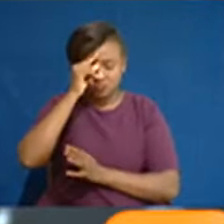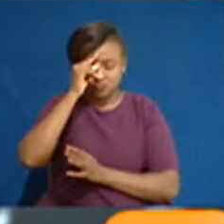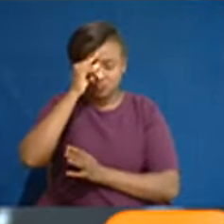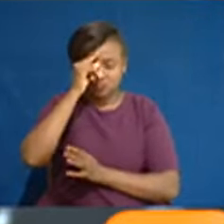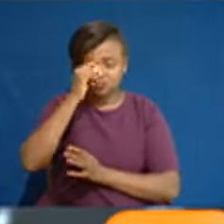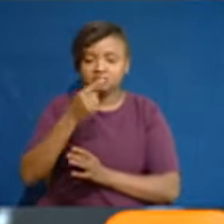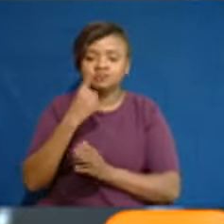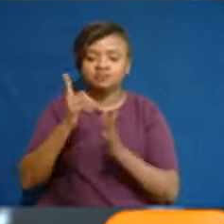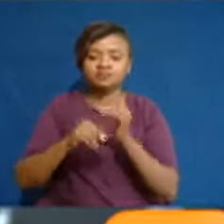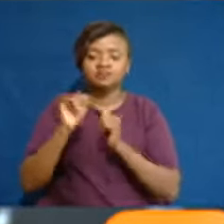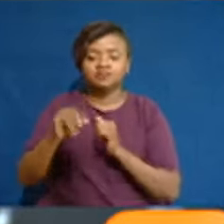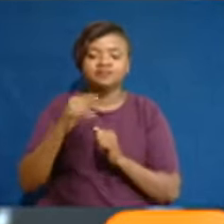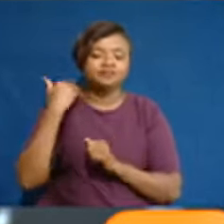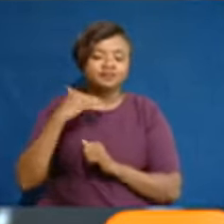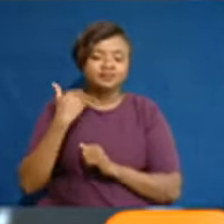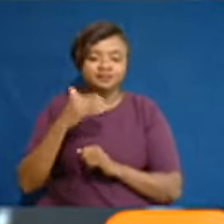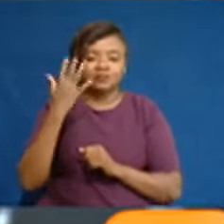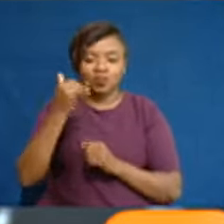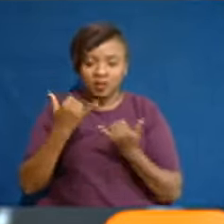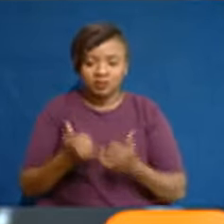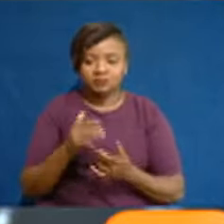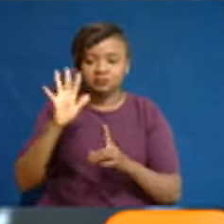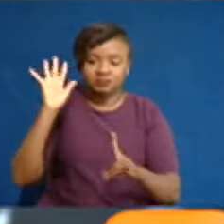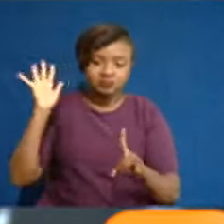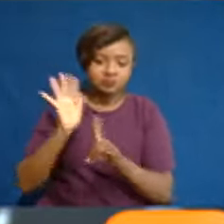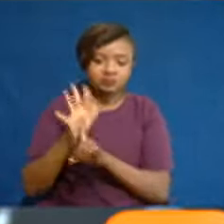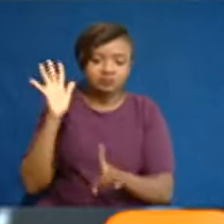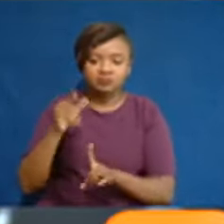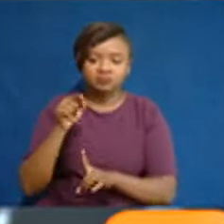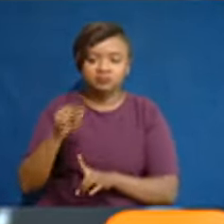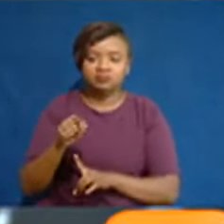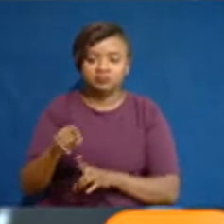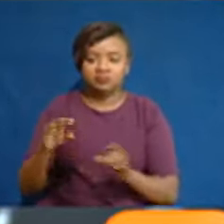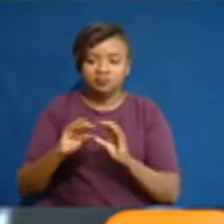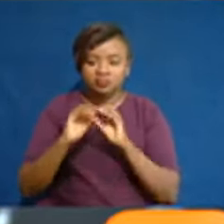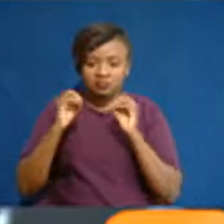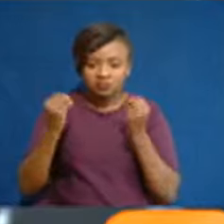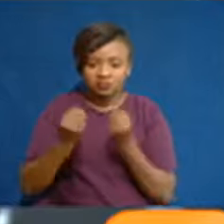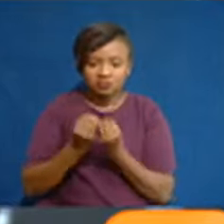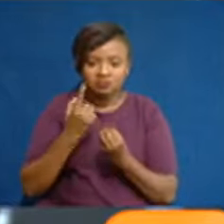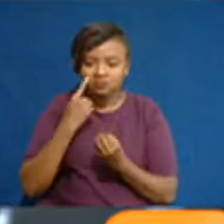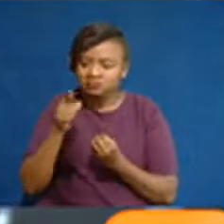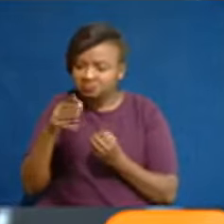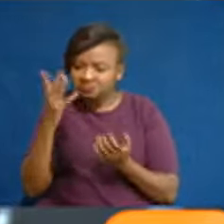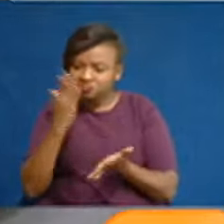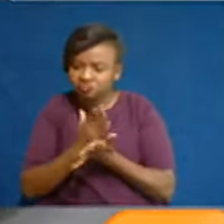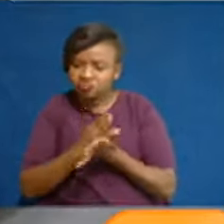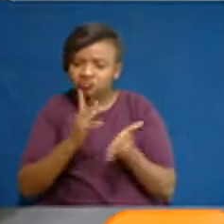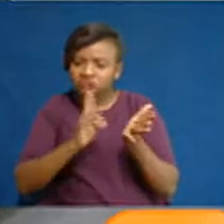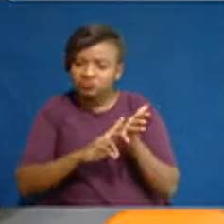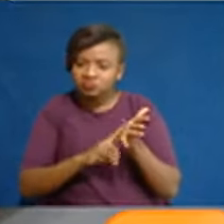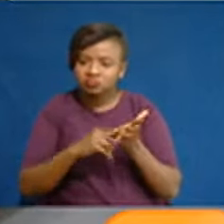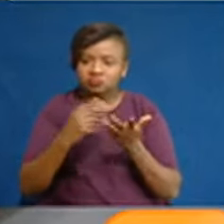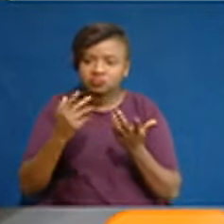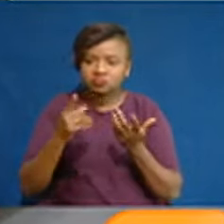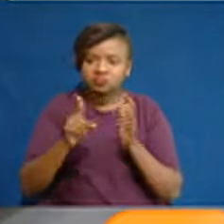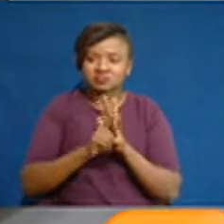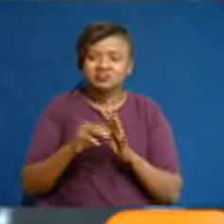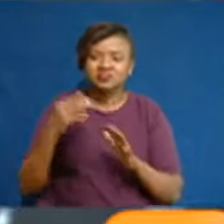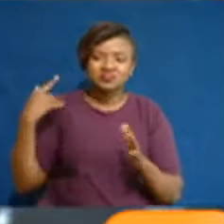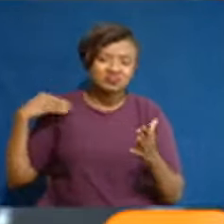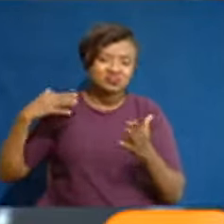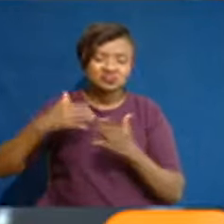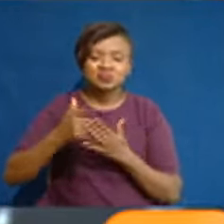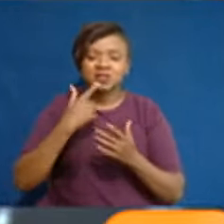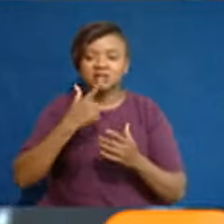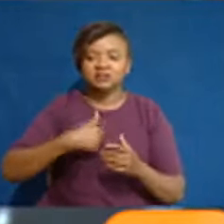criminalizes, because now an attack came on Madare Social Justice Center. You know, we started being questioned on our legality. Okay. It's a continued smear campaign. Even they asked us